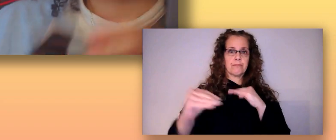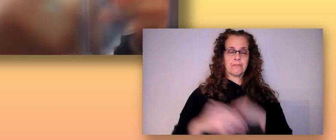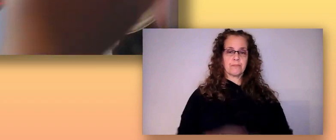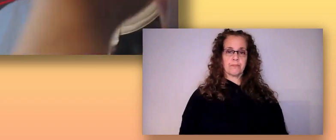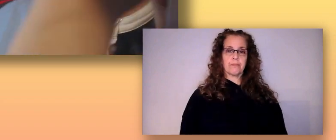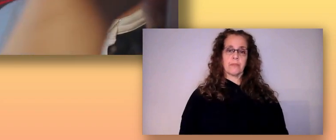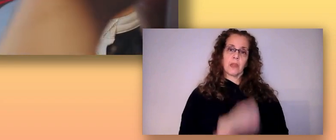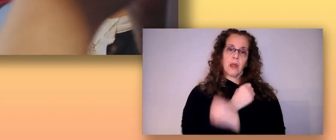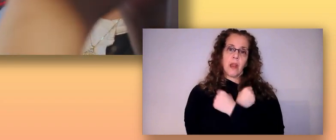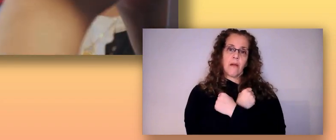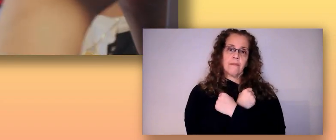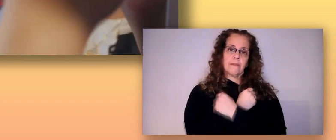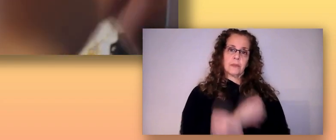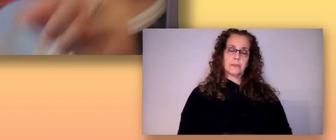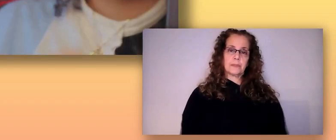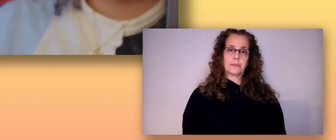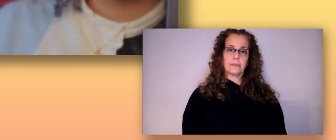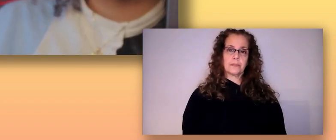Love.